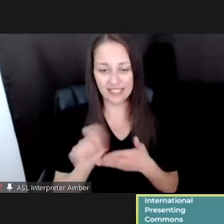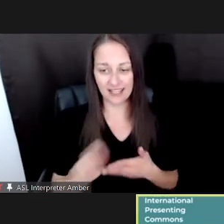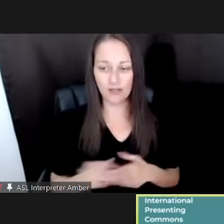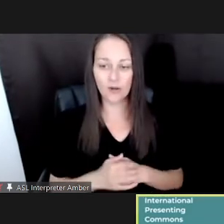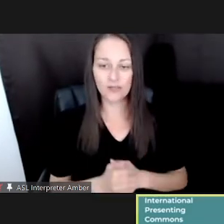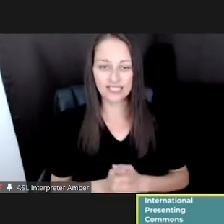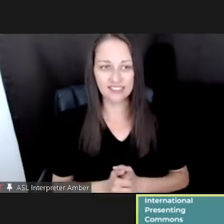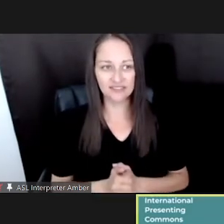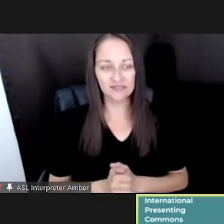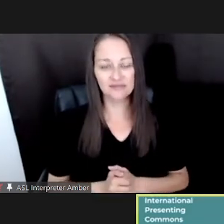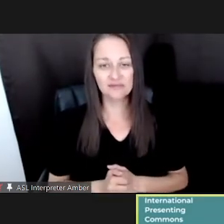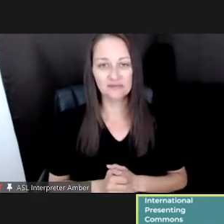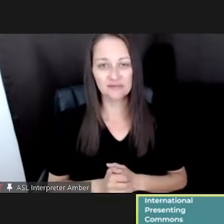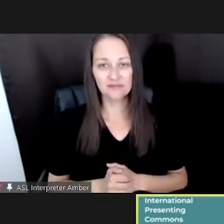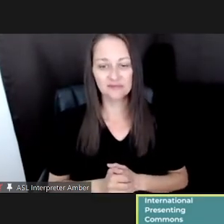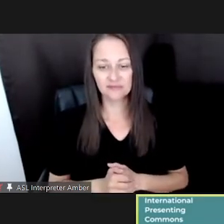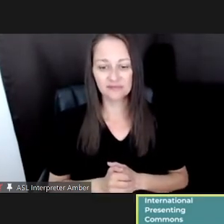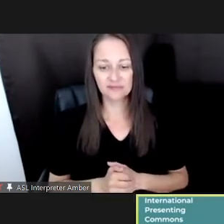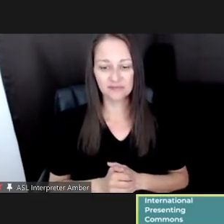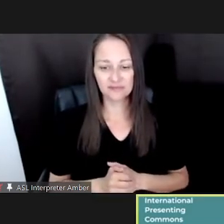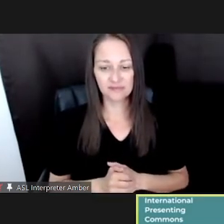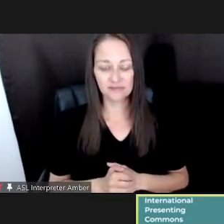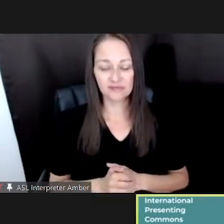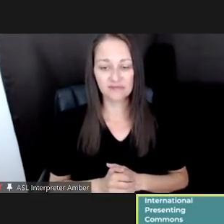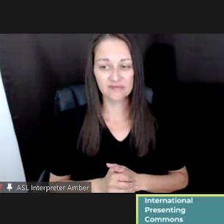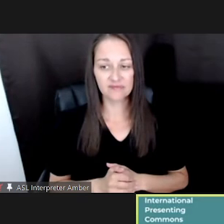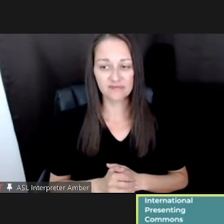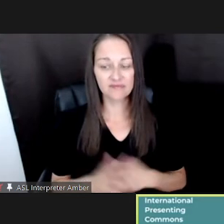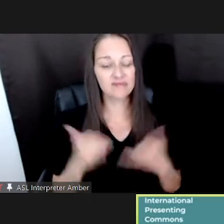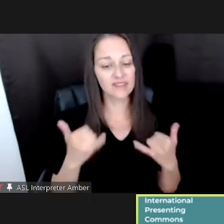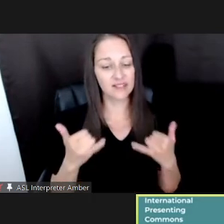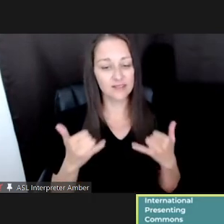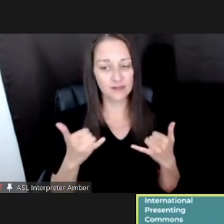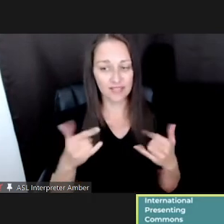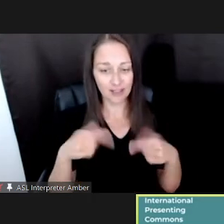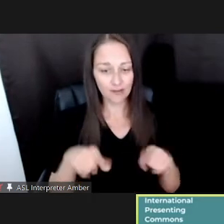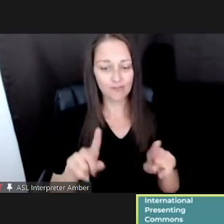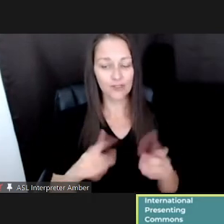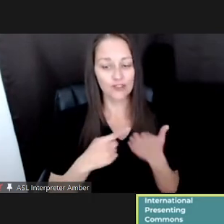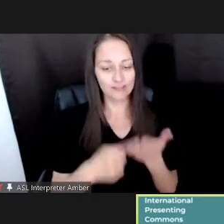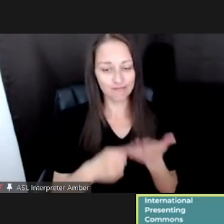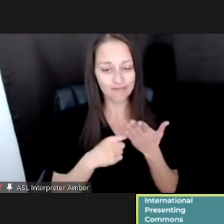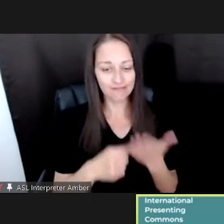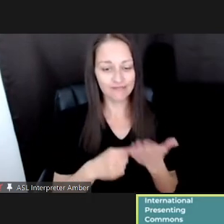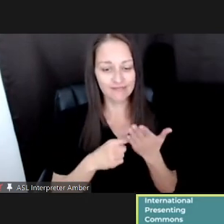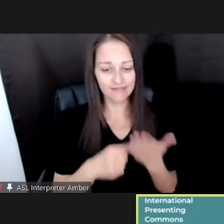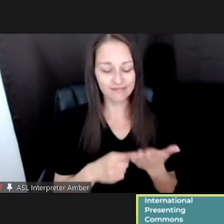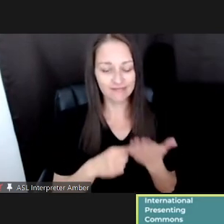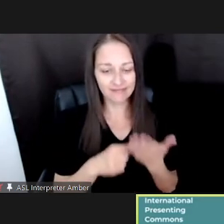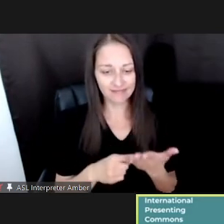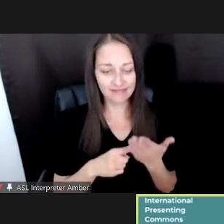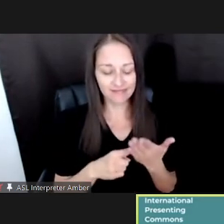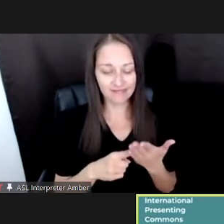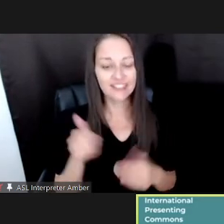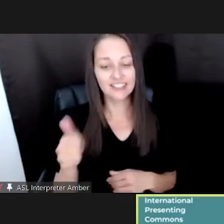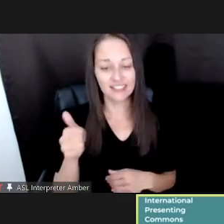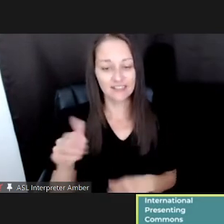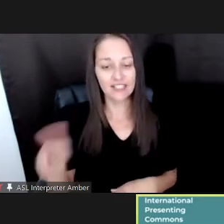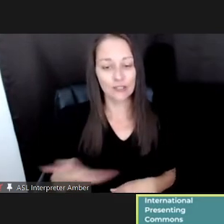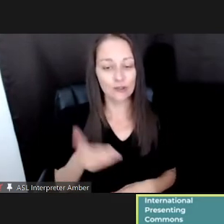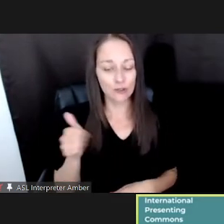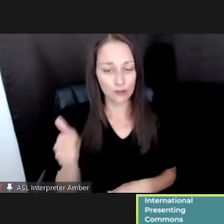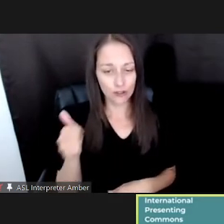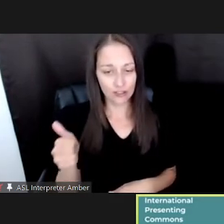And as we go through our conversation, each of you will introduce yourselves and your pronouns if you